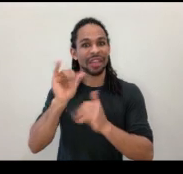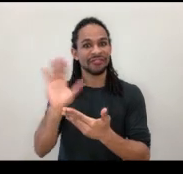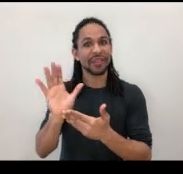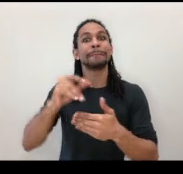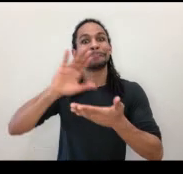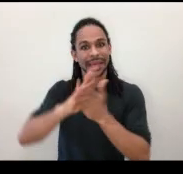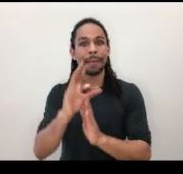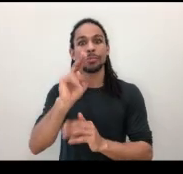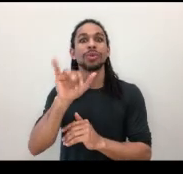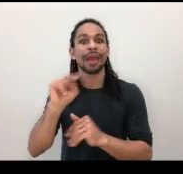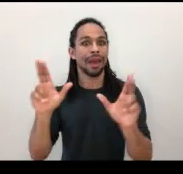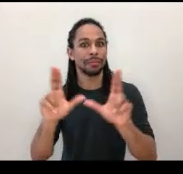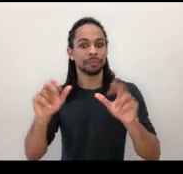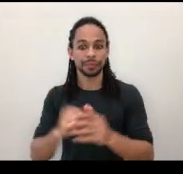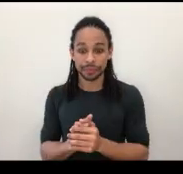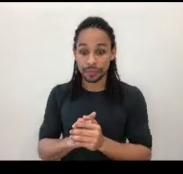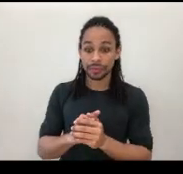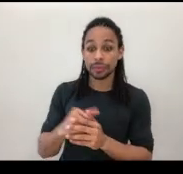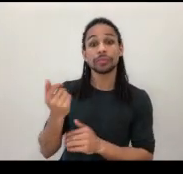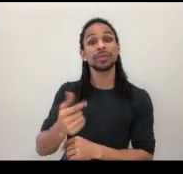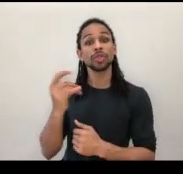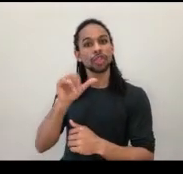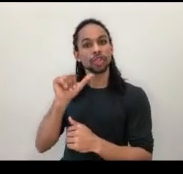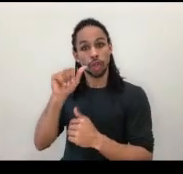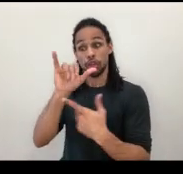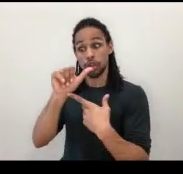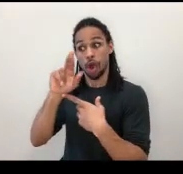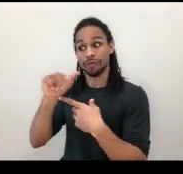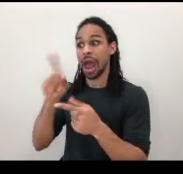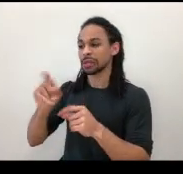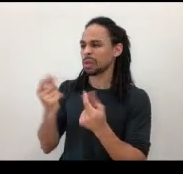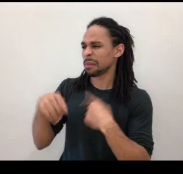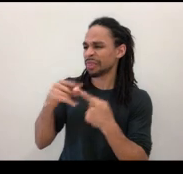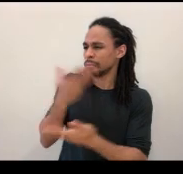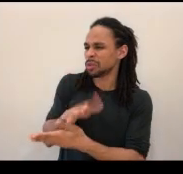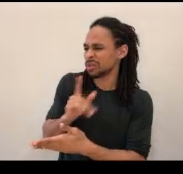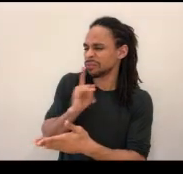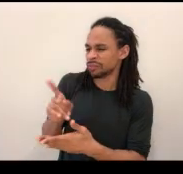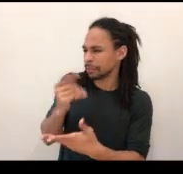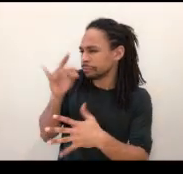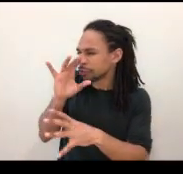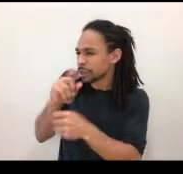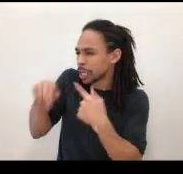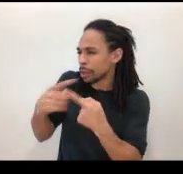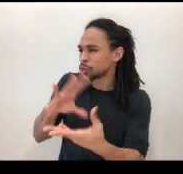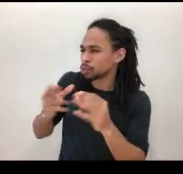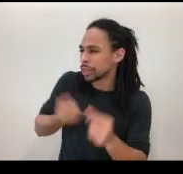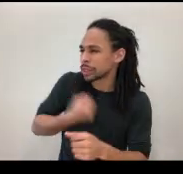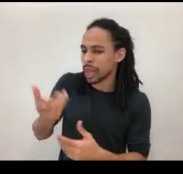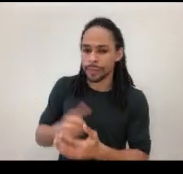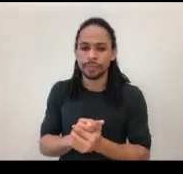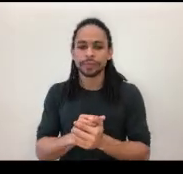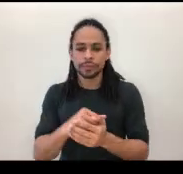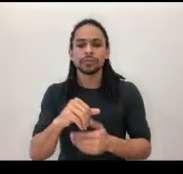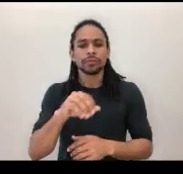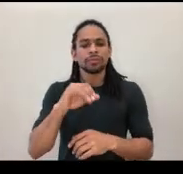union. What about the musical do you think is so appealing about telling this story? I feel like the musical is a really